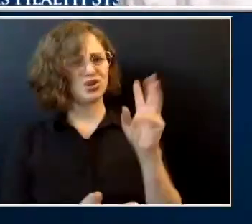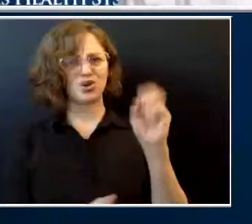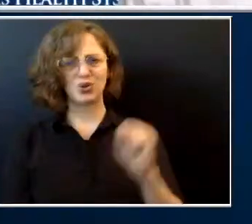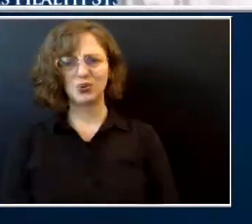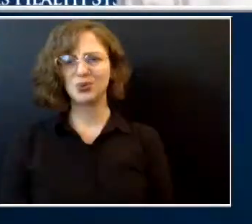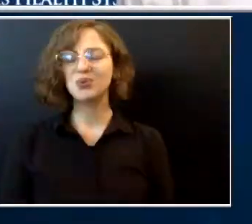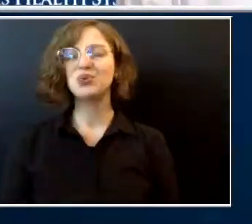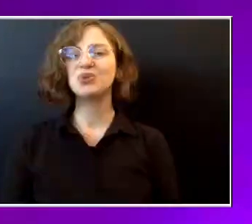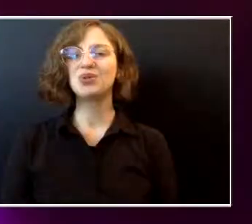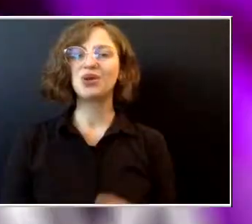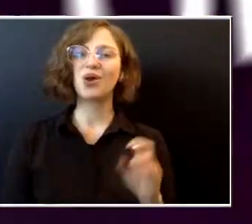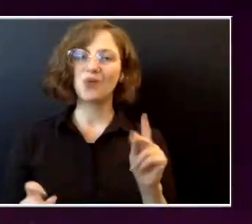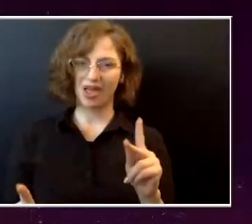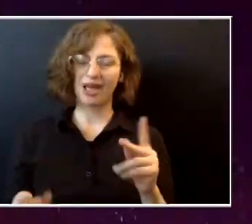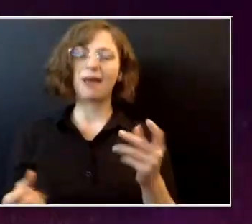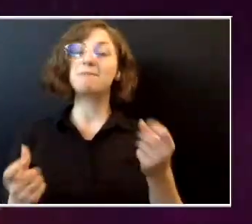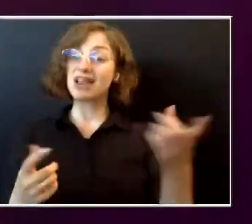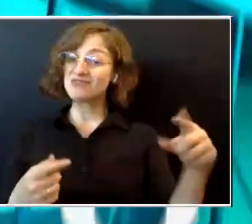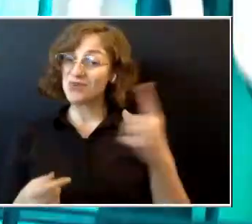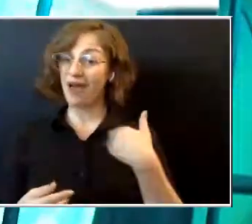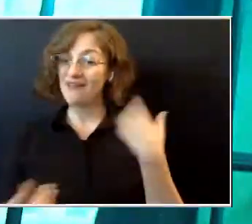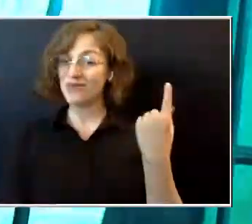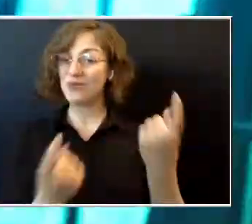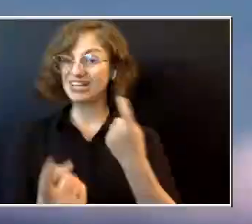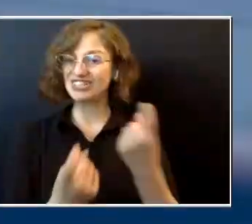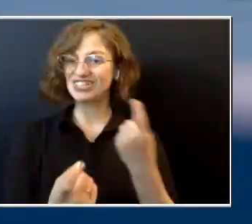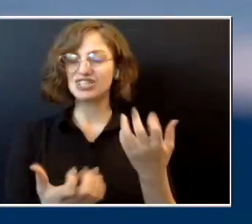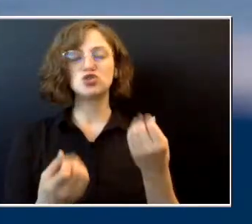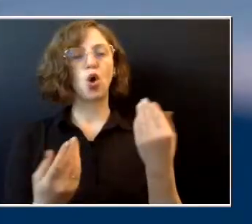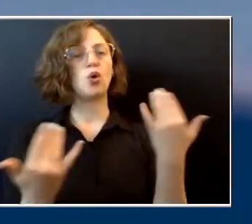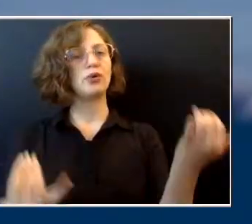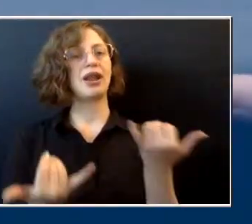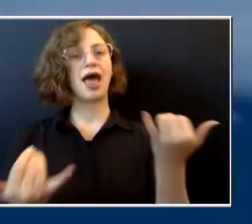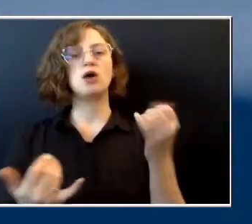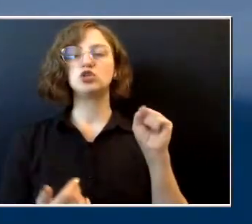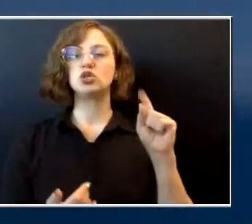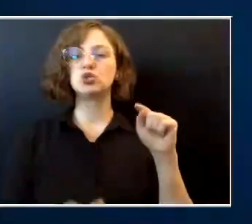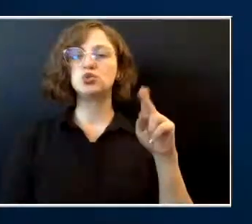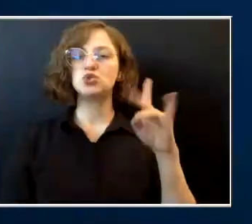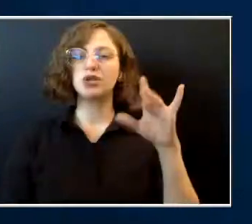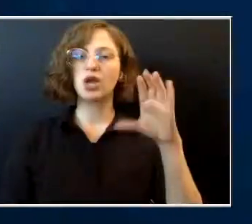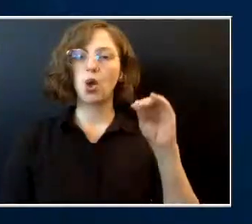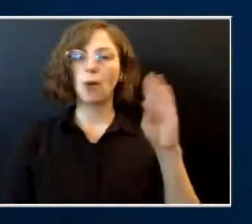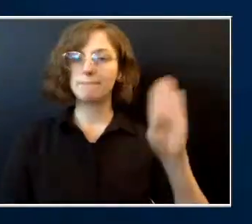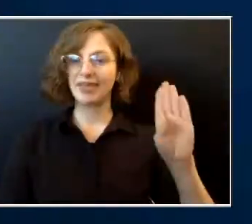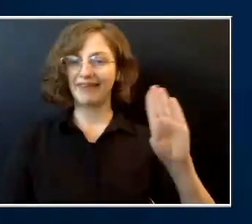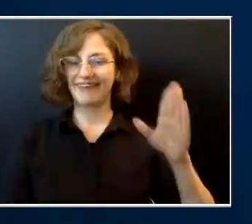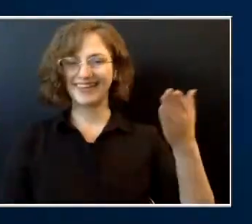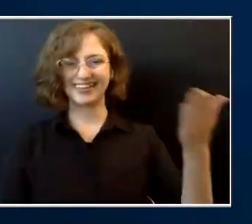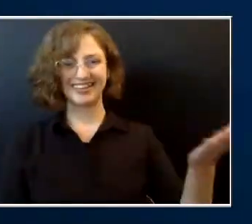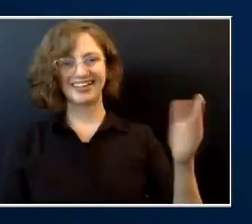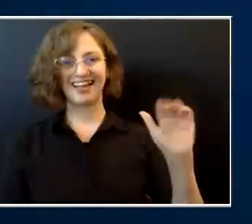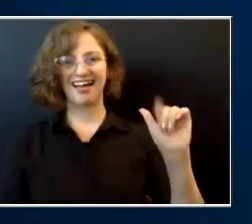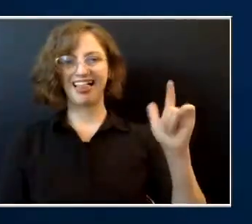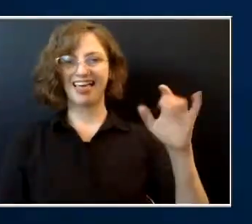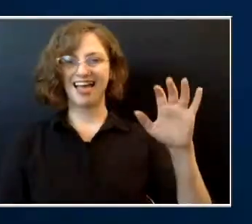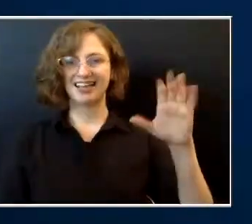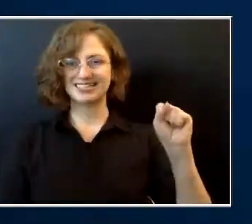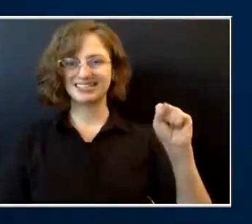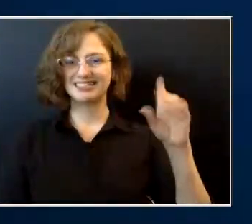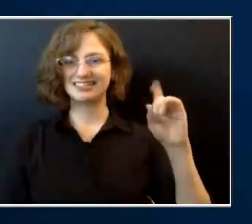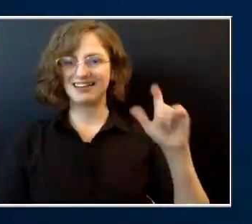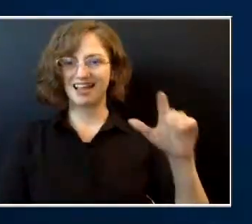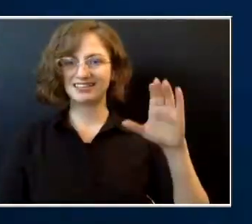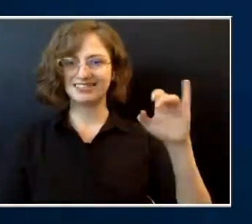know many of you may have some questions. Let's head to Studio B with Alexa Stell Sid. Good morning. We have a great question from